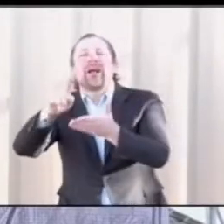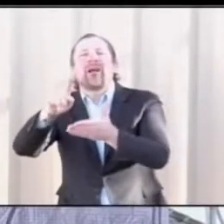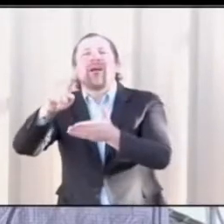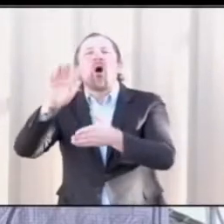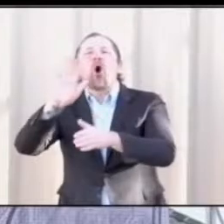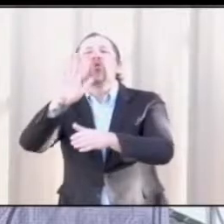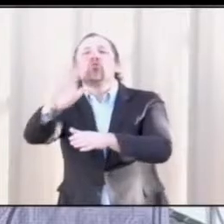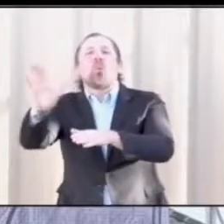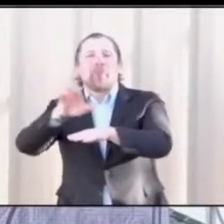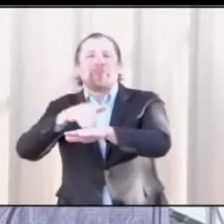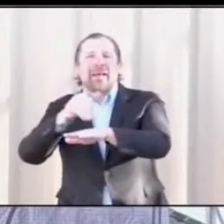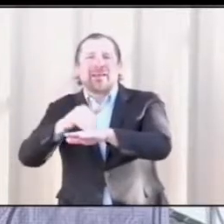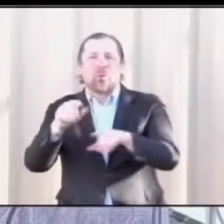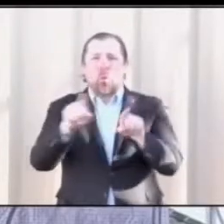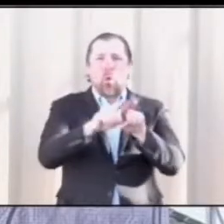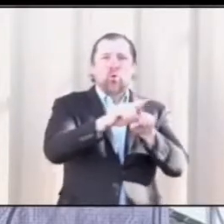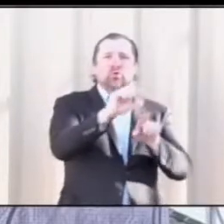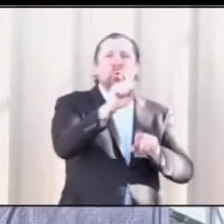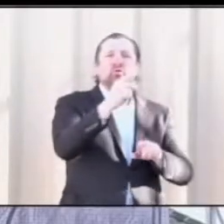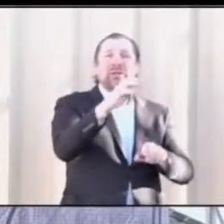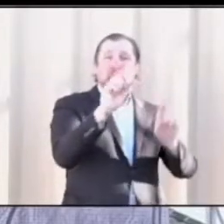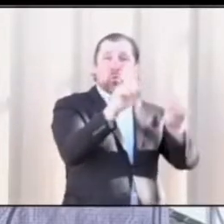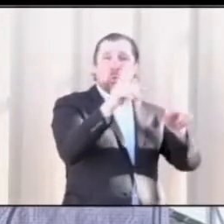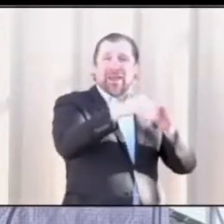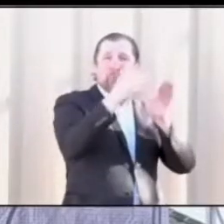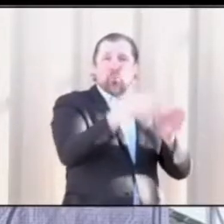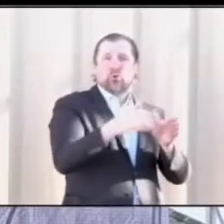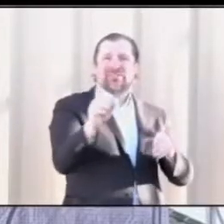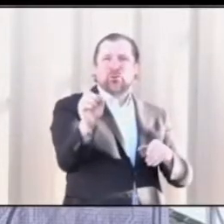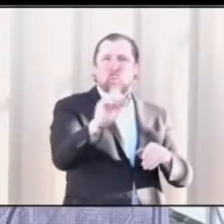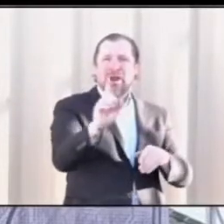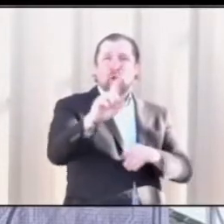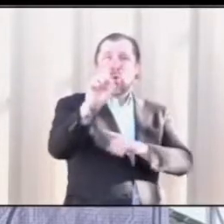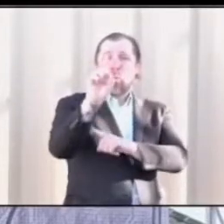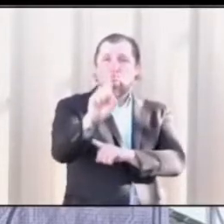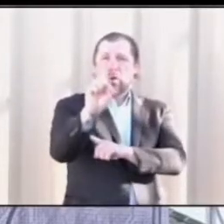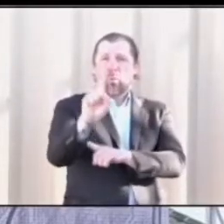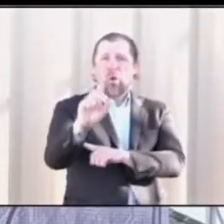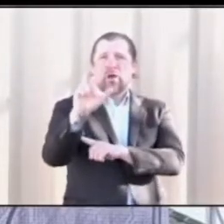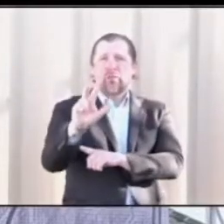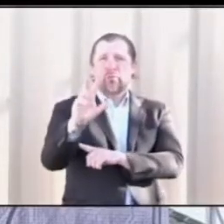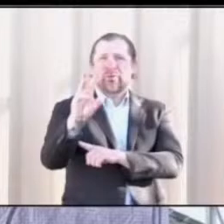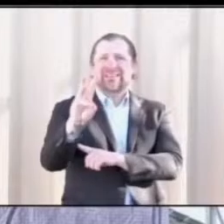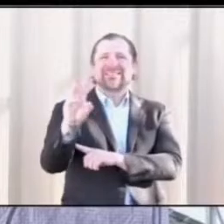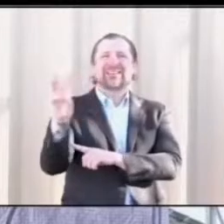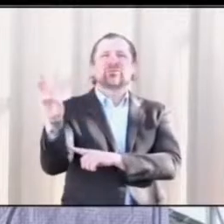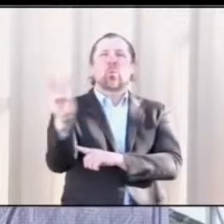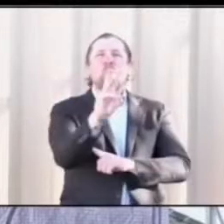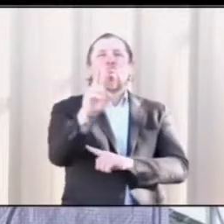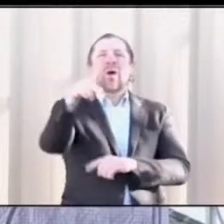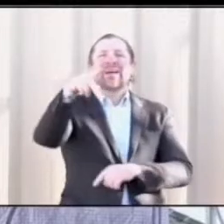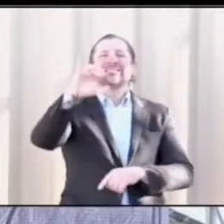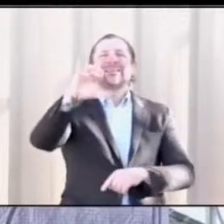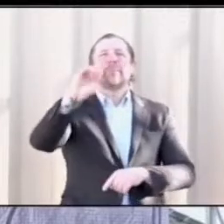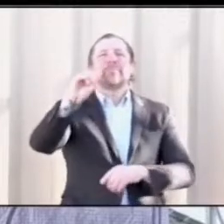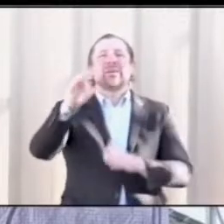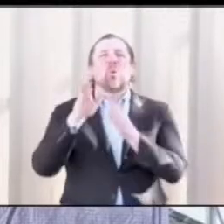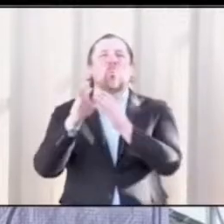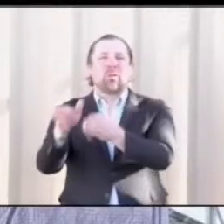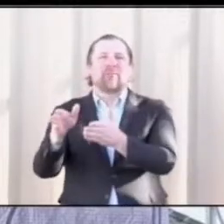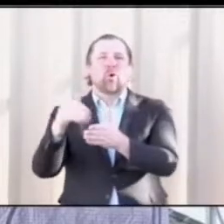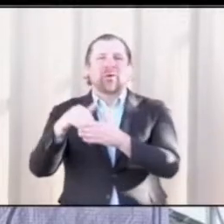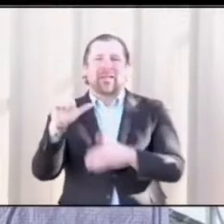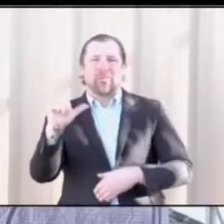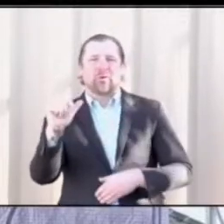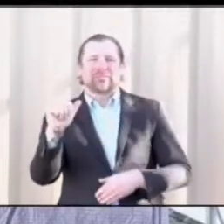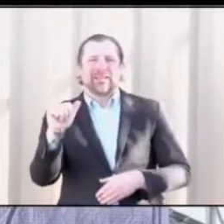a pet. You can also go to the shelter in person, which is located at 11361 West Pico Boulevard in Los Angeles, California, or to the command post